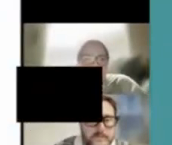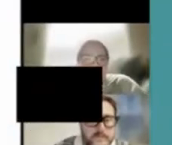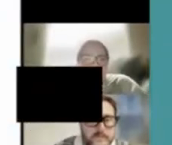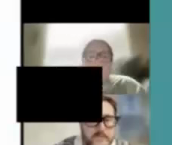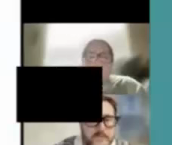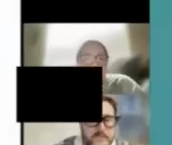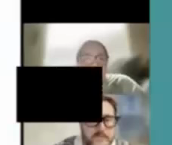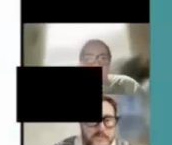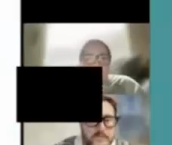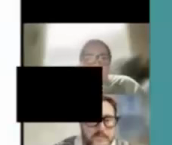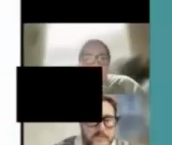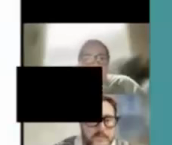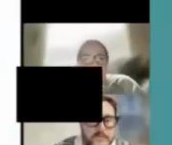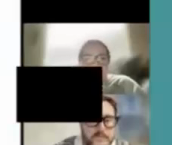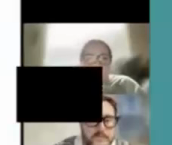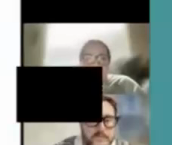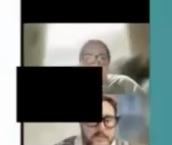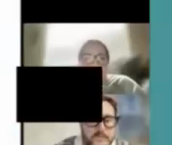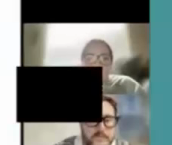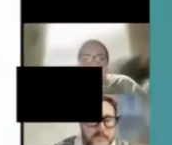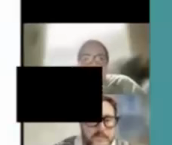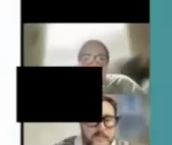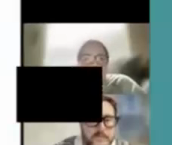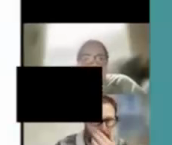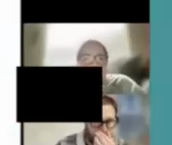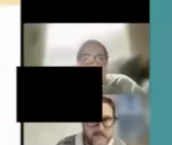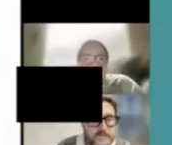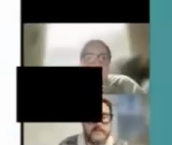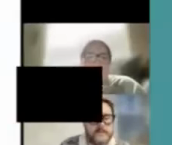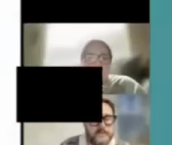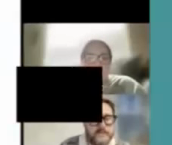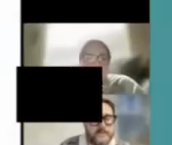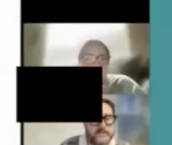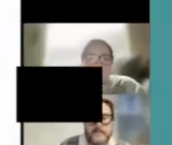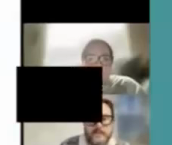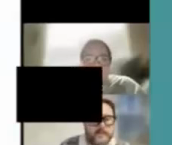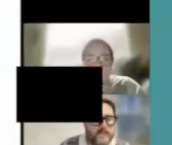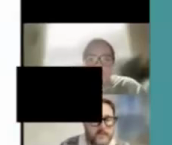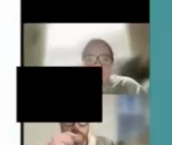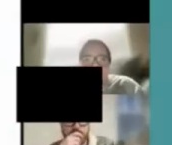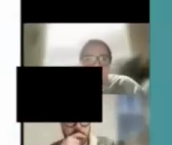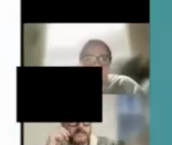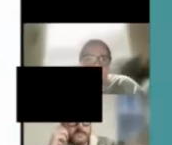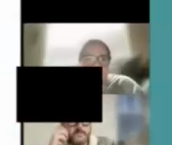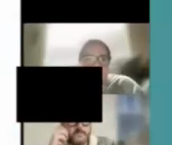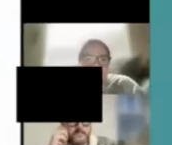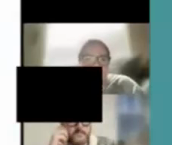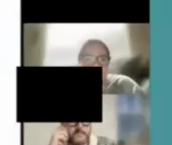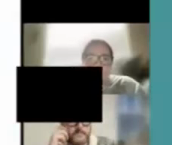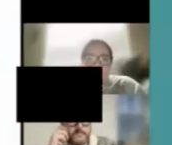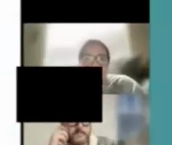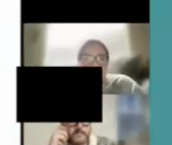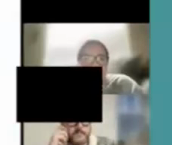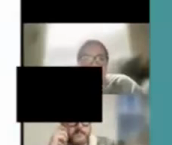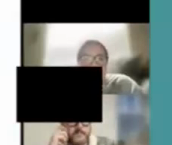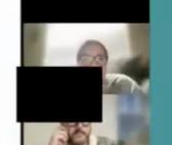to the ACP site. She has to sign up and fill in all of this information about herself, create an account,